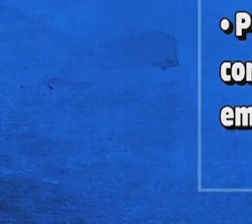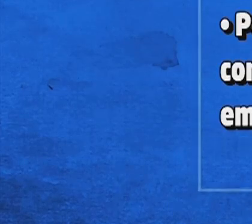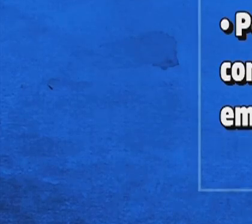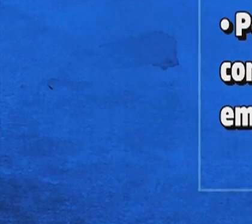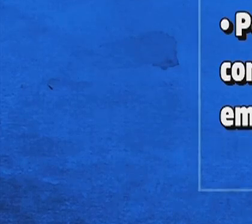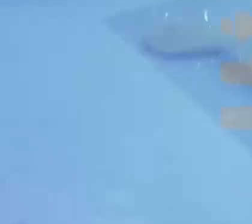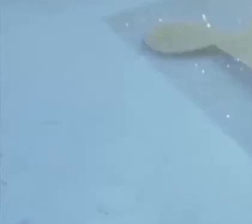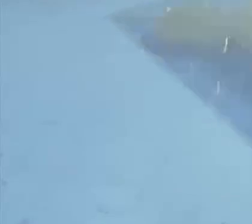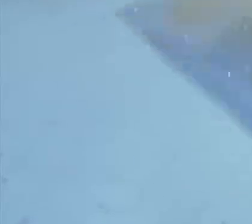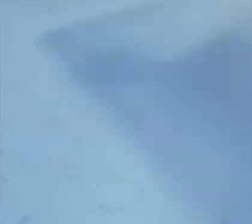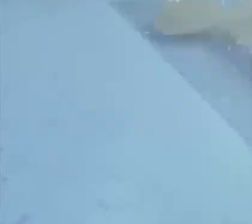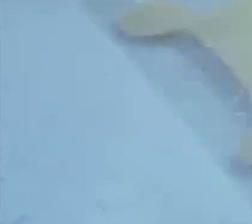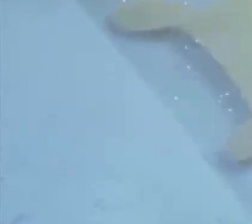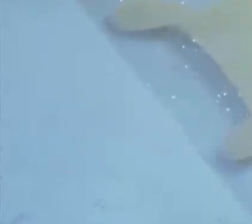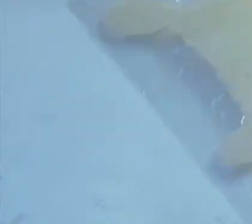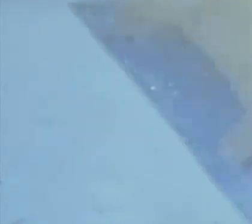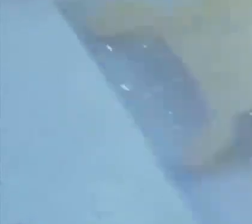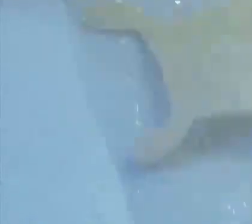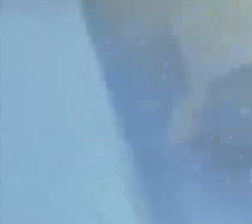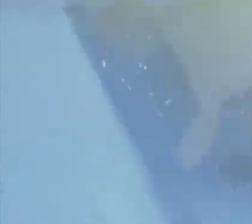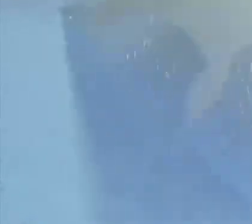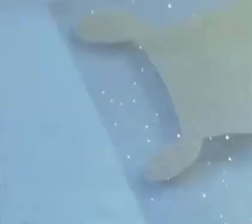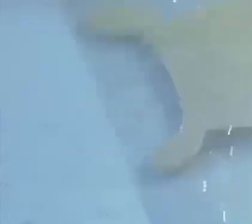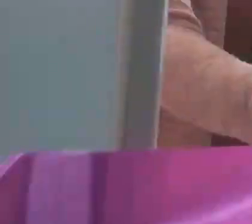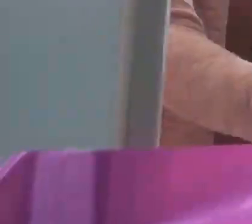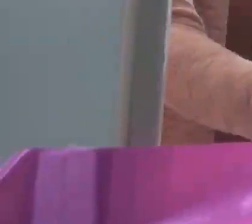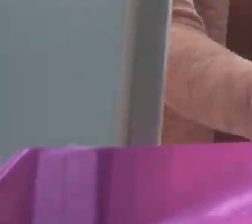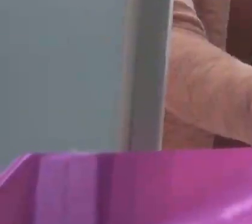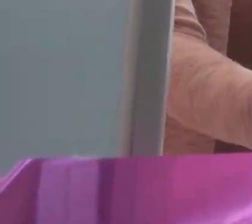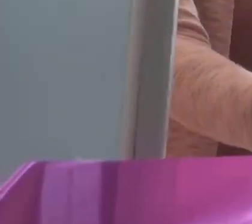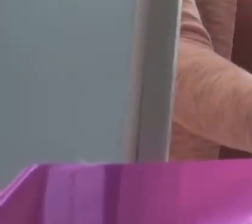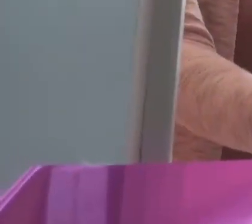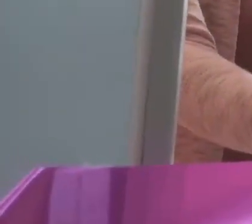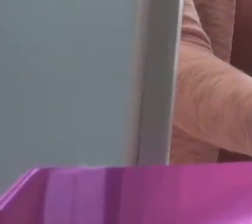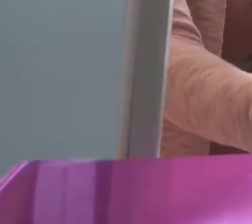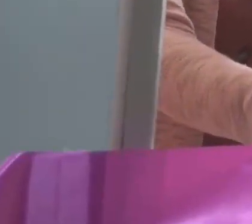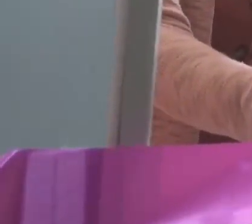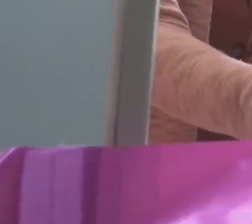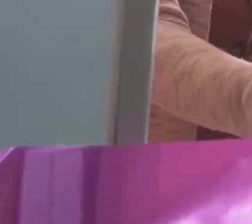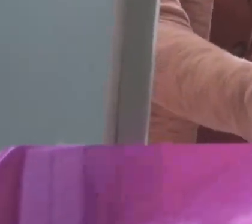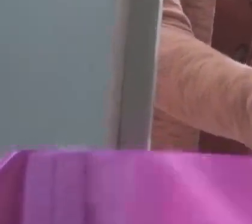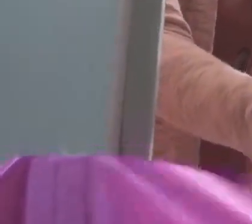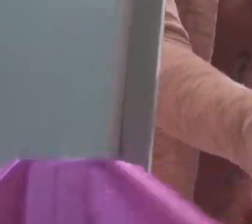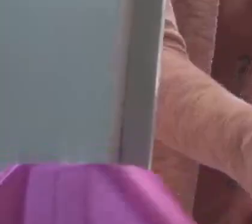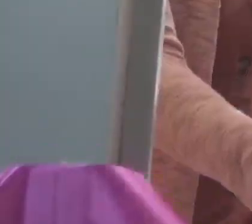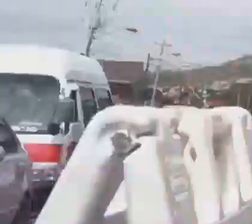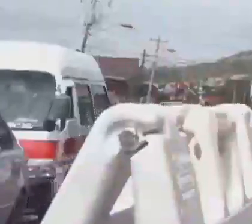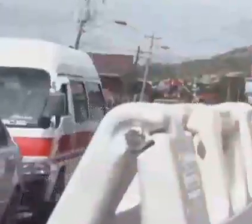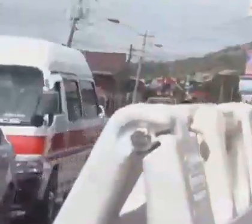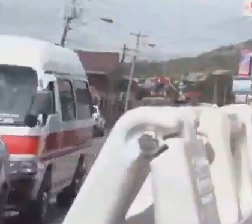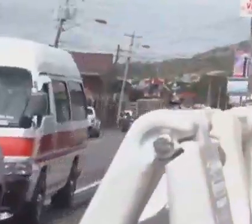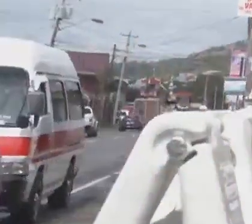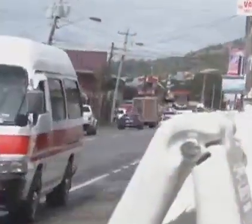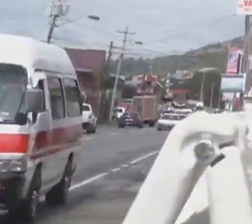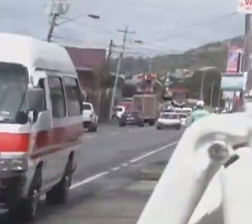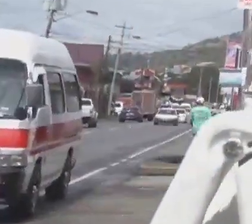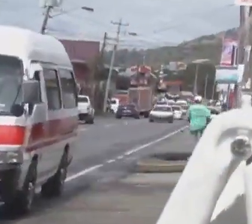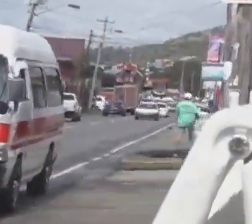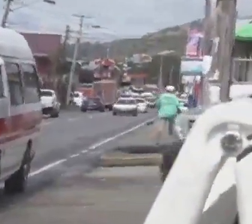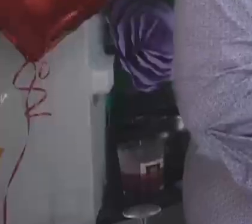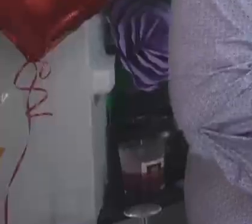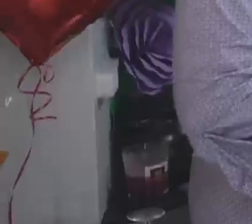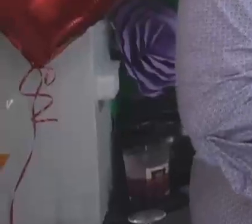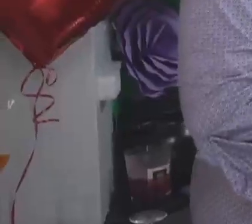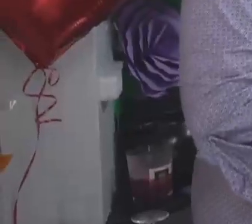develop competencies and skills which will enhance their chances for employment or self-employment and income